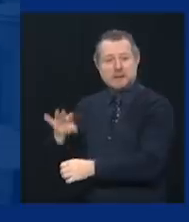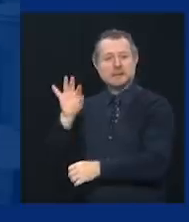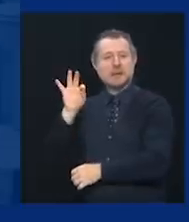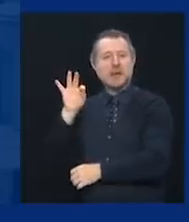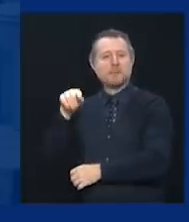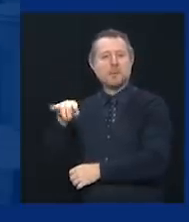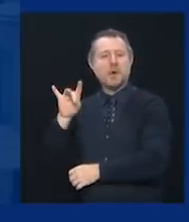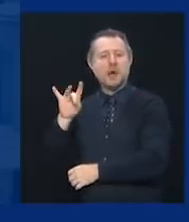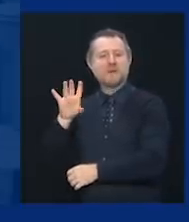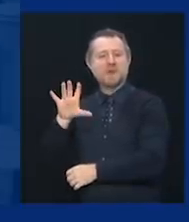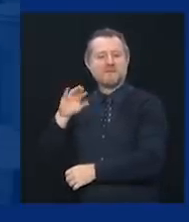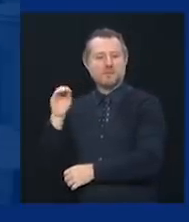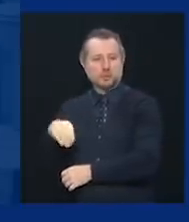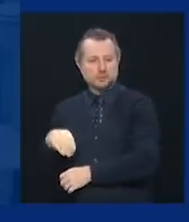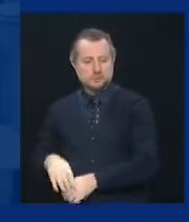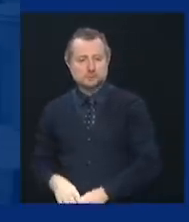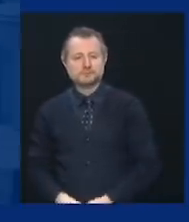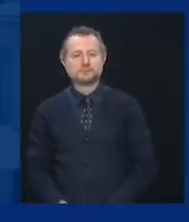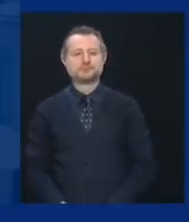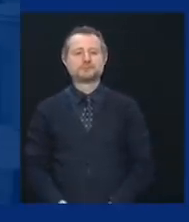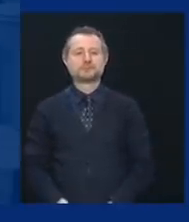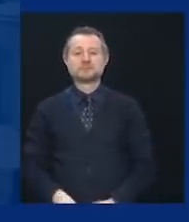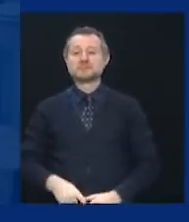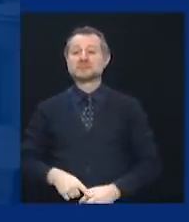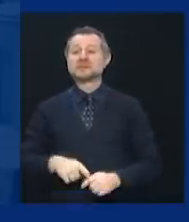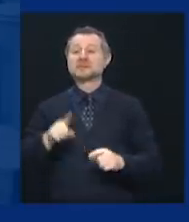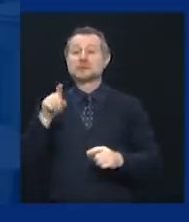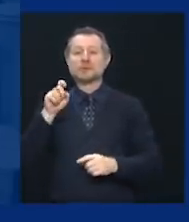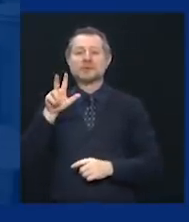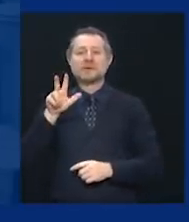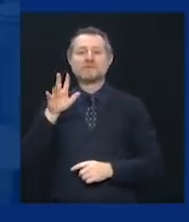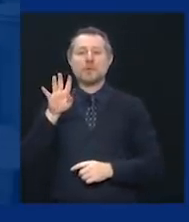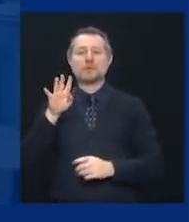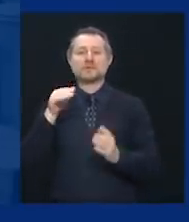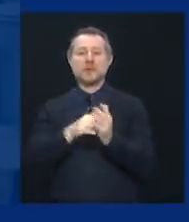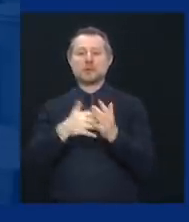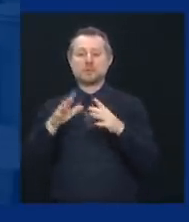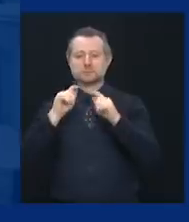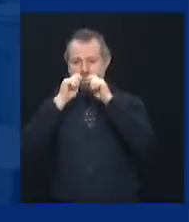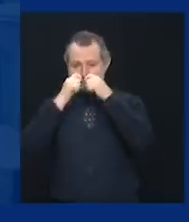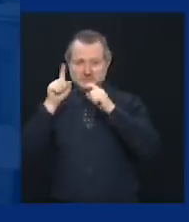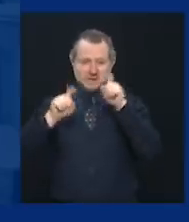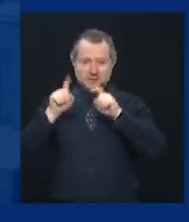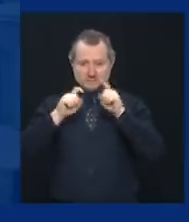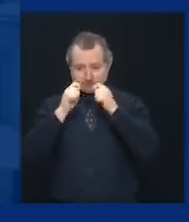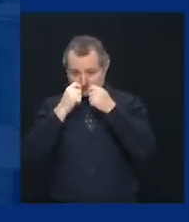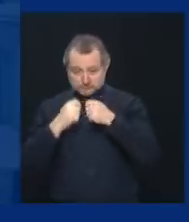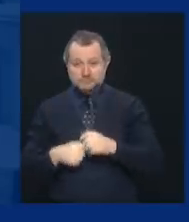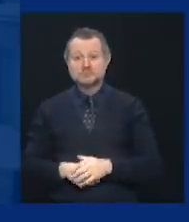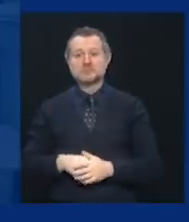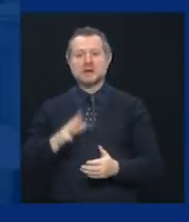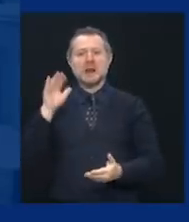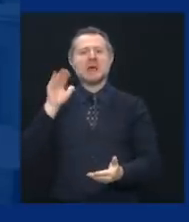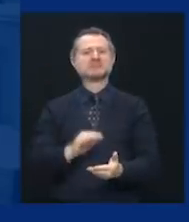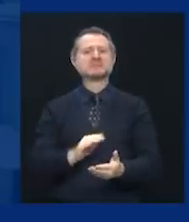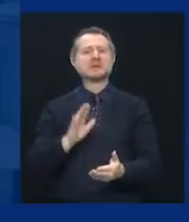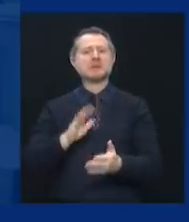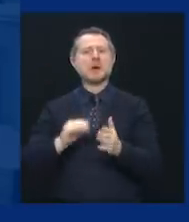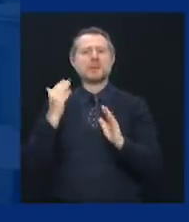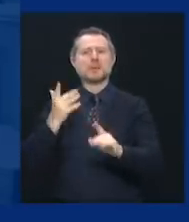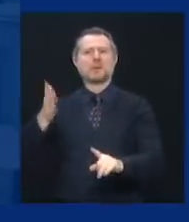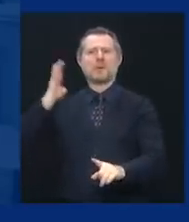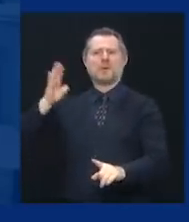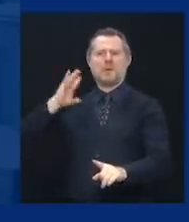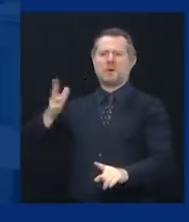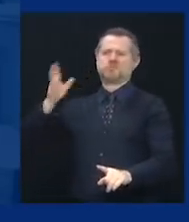9.35. We did 134,000 tests, which is down from the high level of testing.